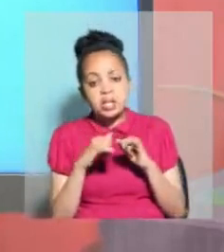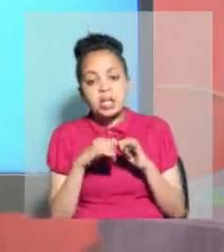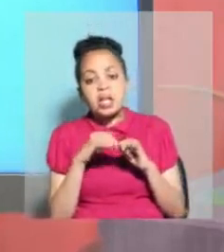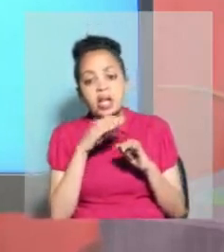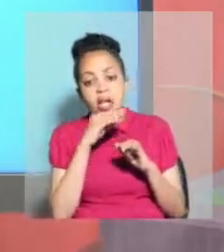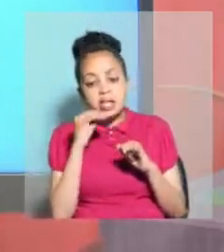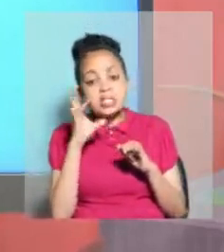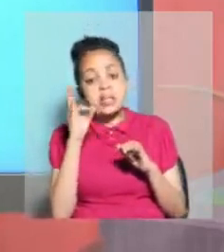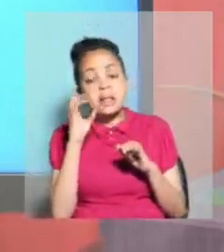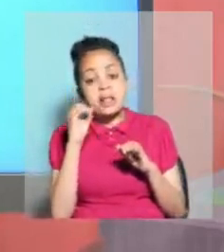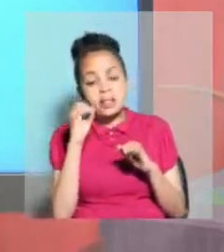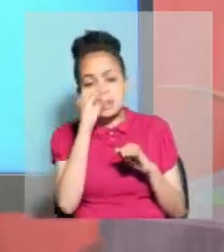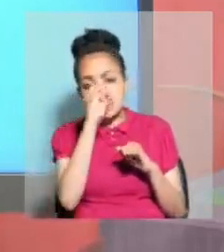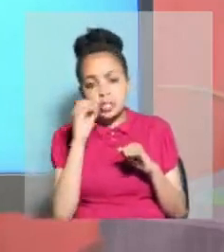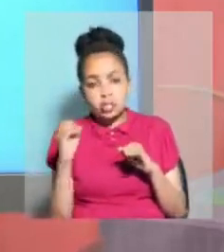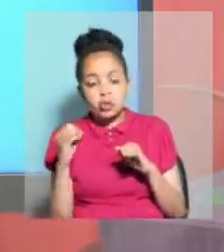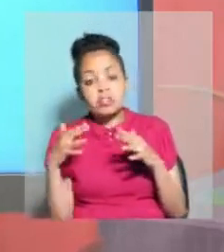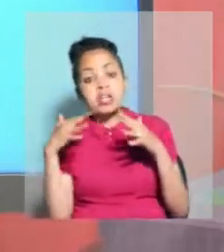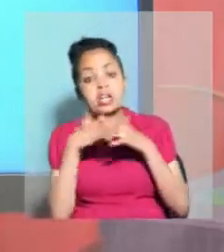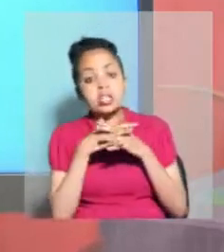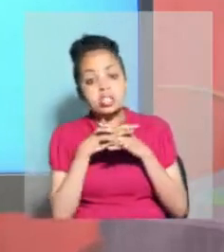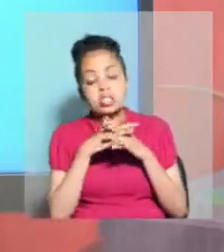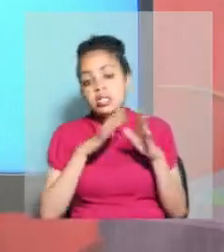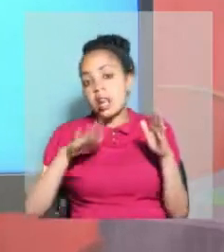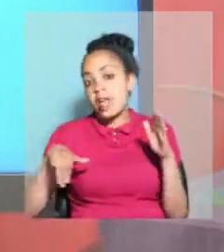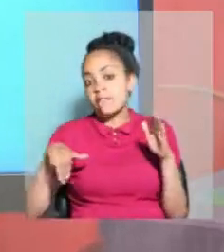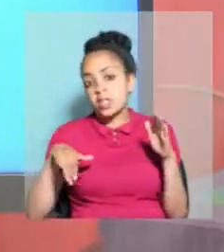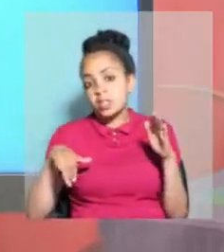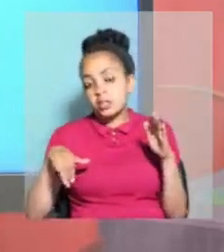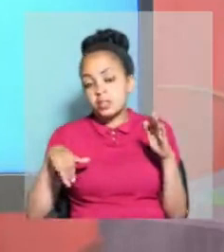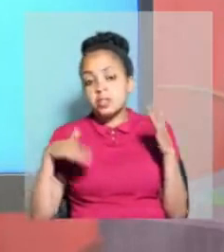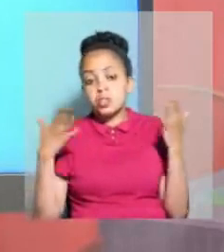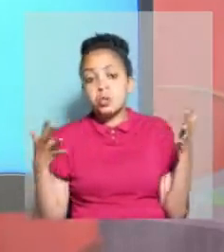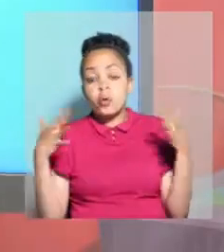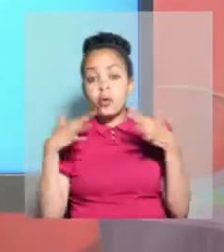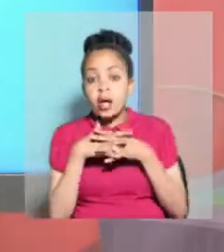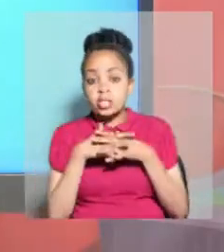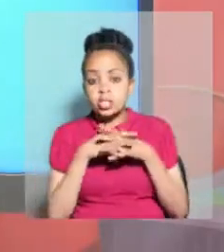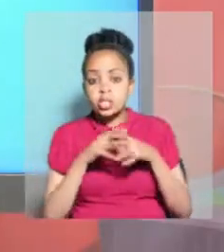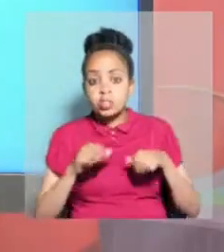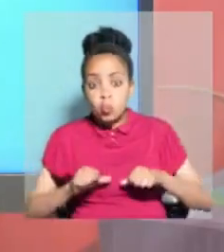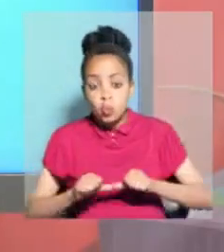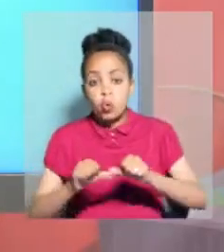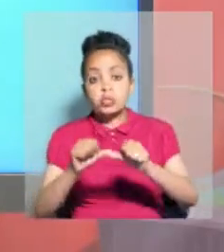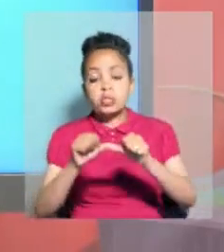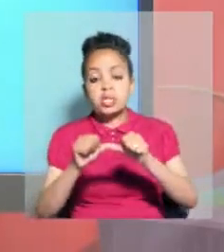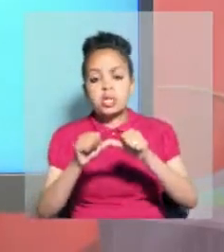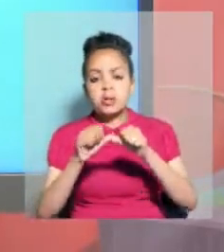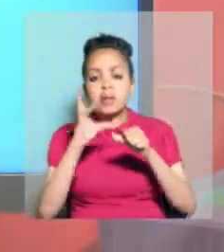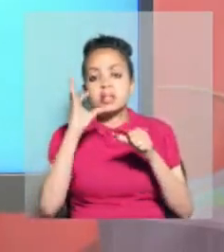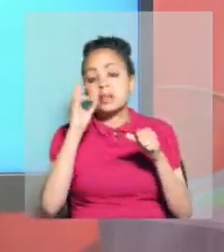whereas 70% of the reaction is left. So reaction is proceeding